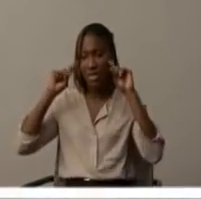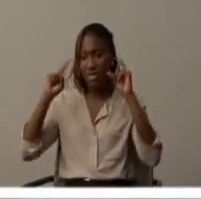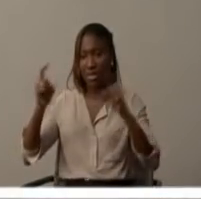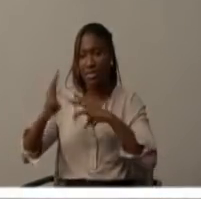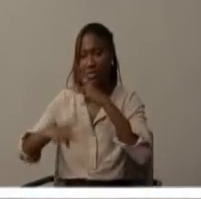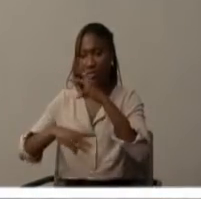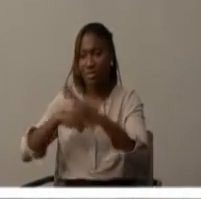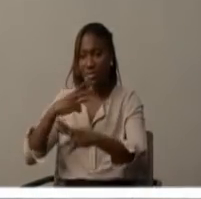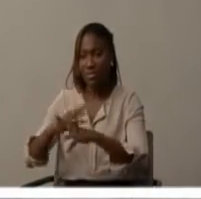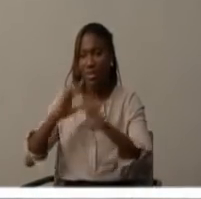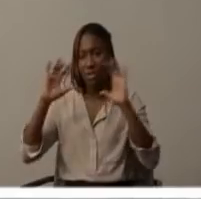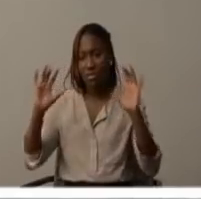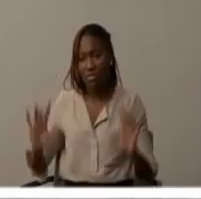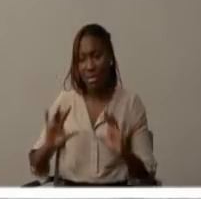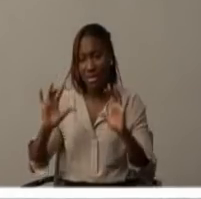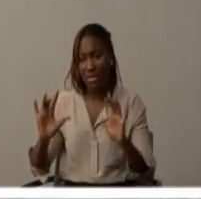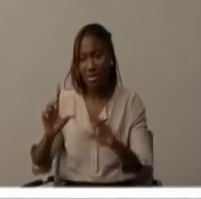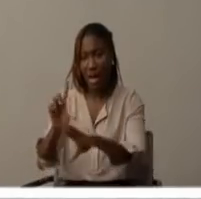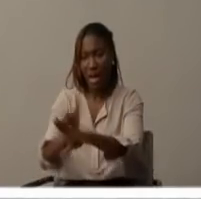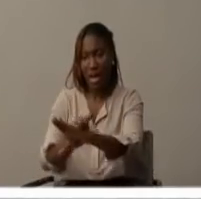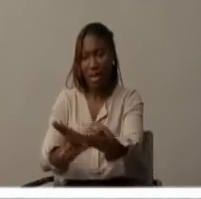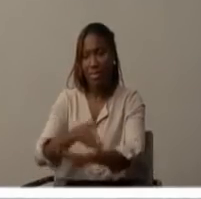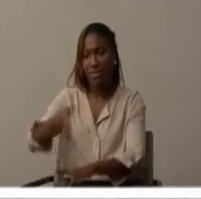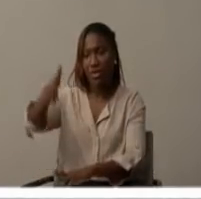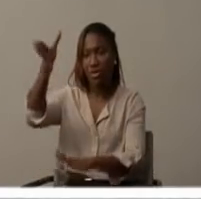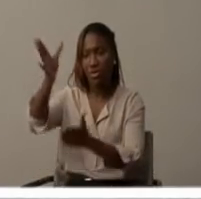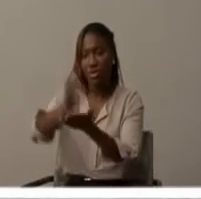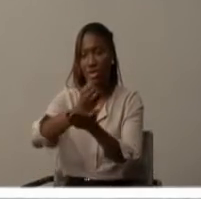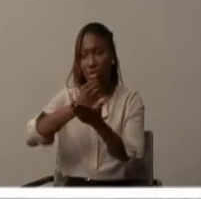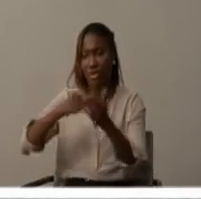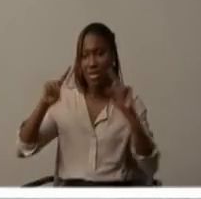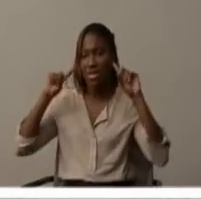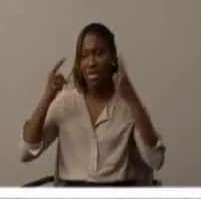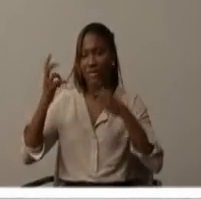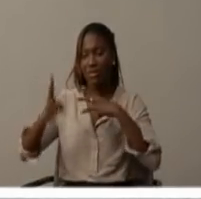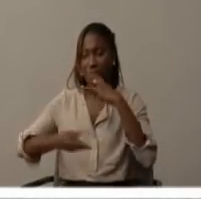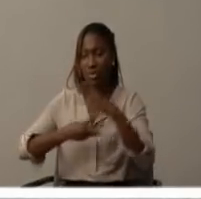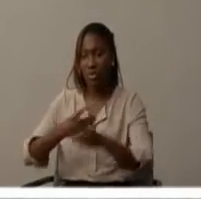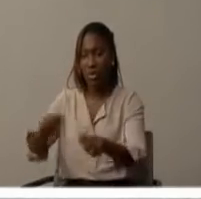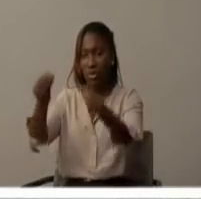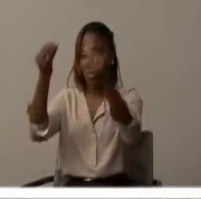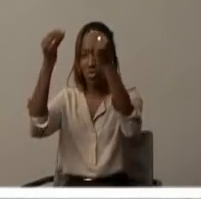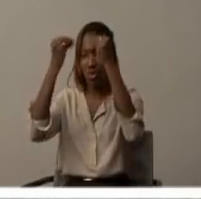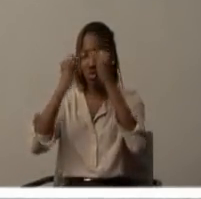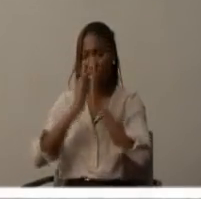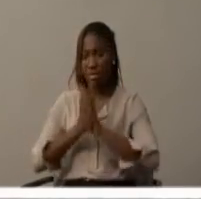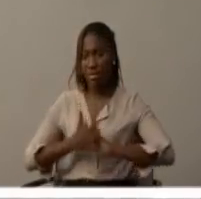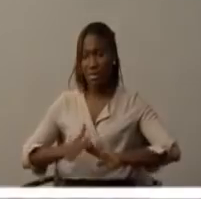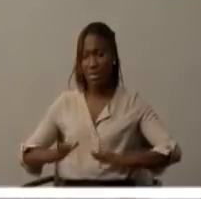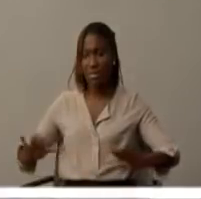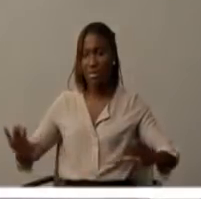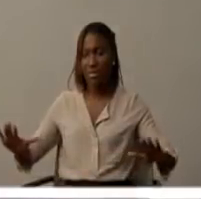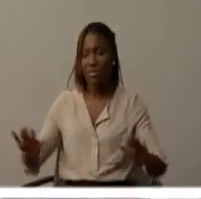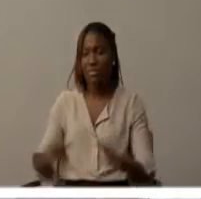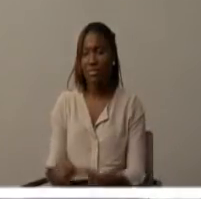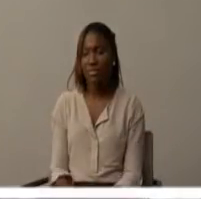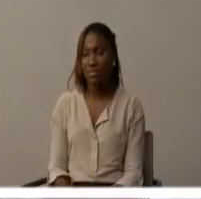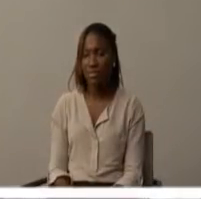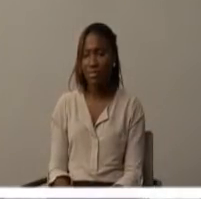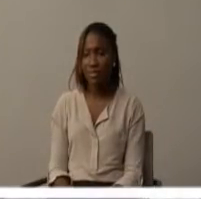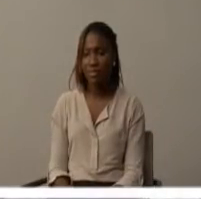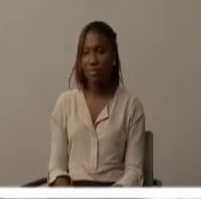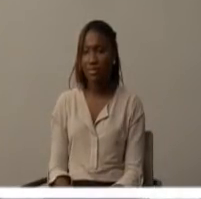of the world. Have mercy on us. Lamb of God, you take away the sins of the world. Grant us peace.